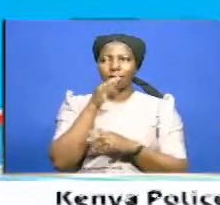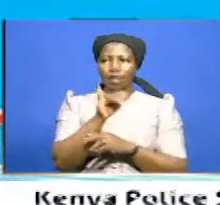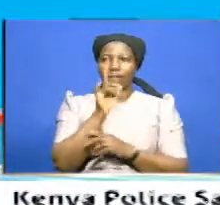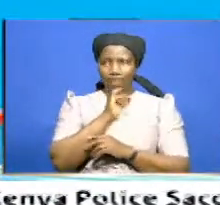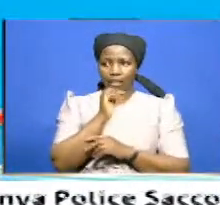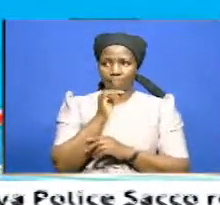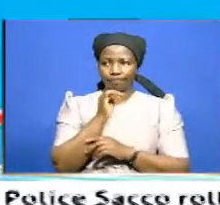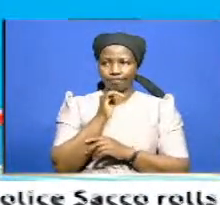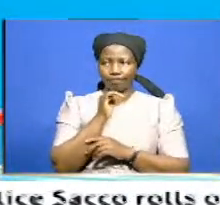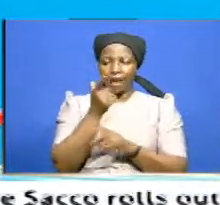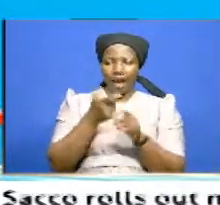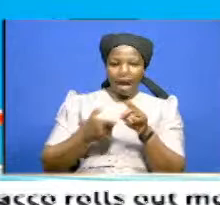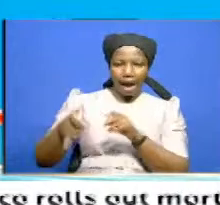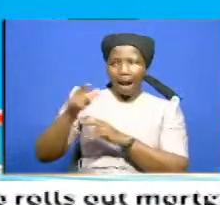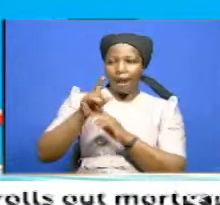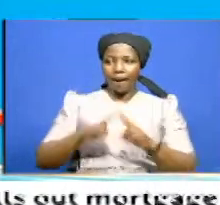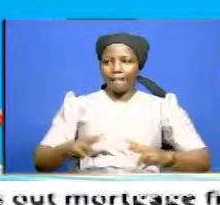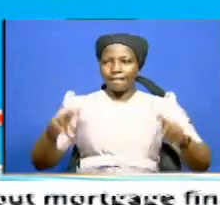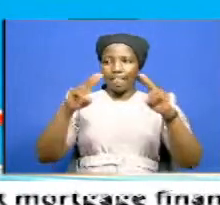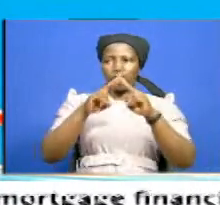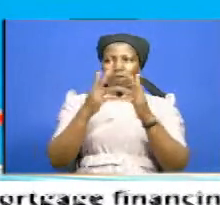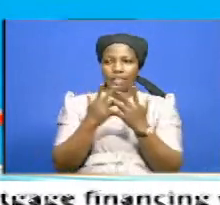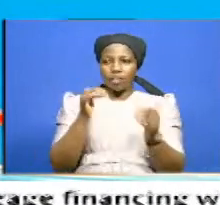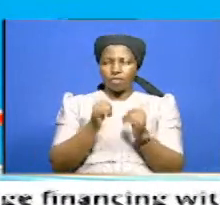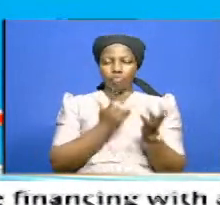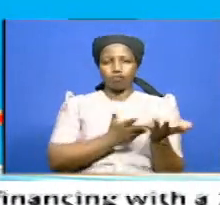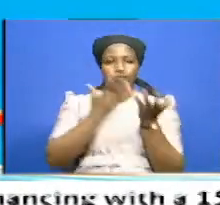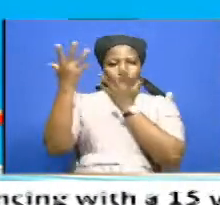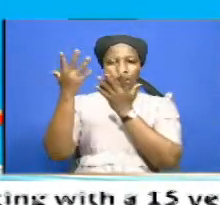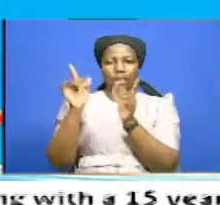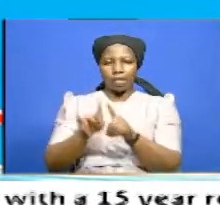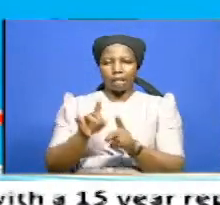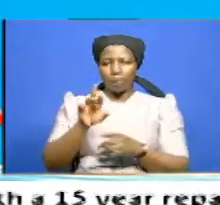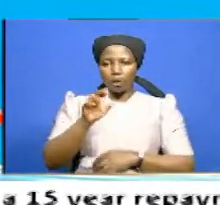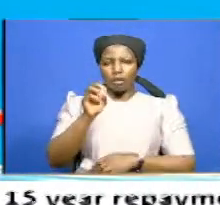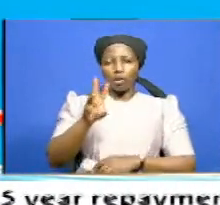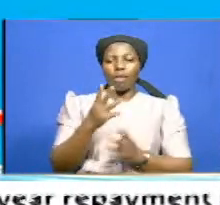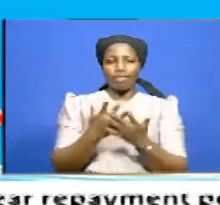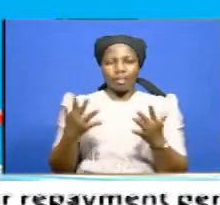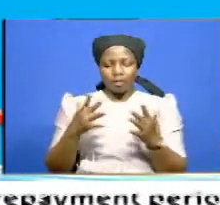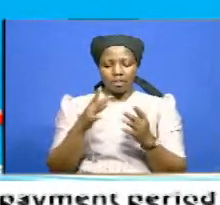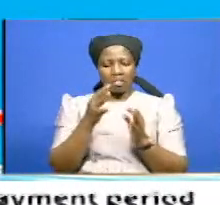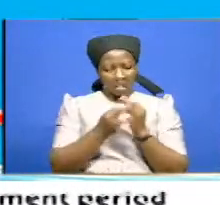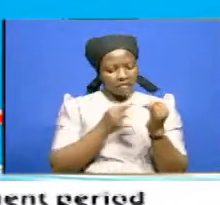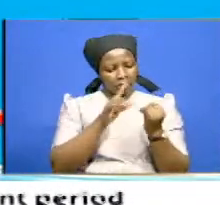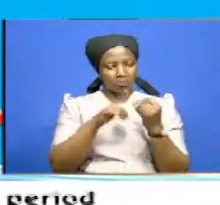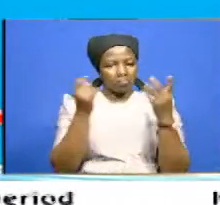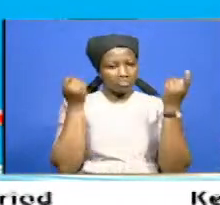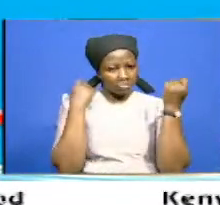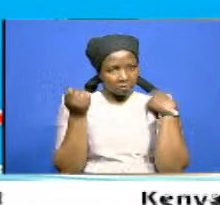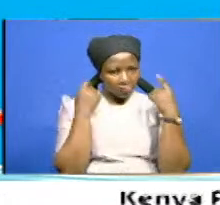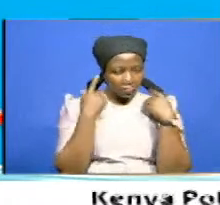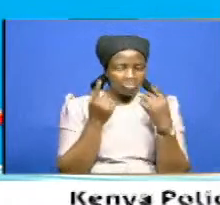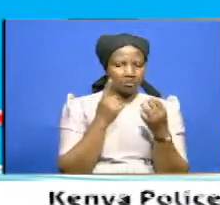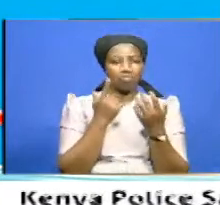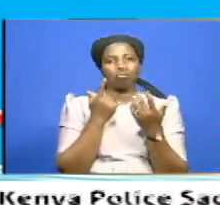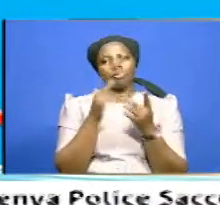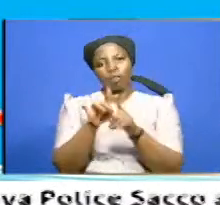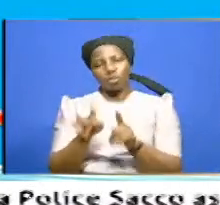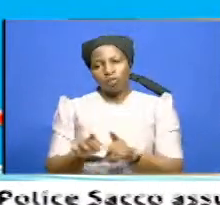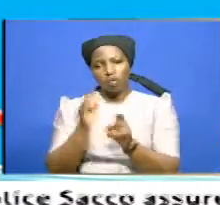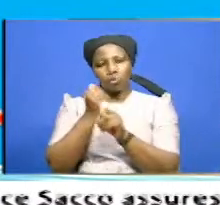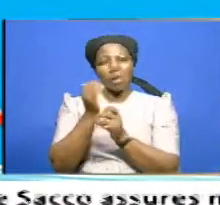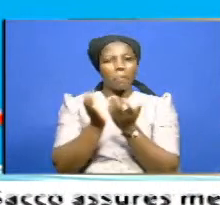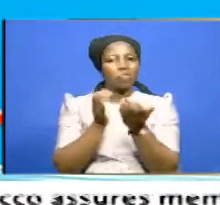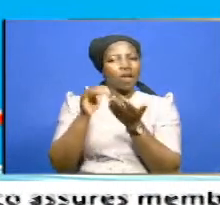industries, adding value on some of these things we export as raw commodities, whether it's tea from agriculture or extractive industries, also trading more with